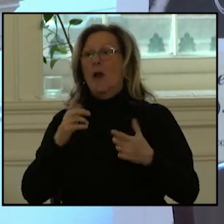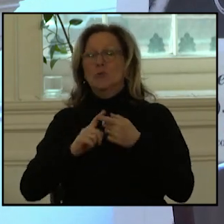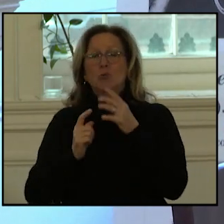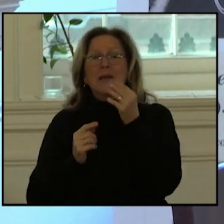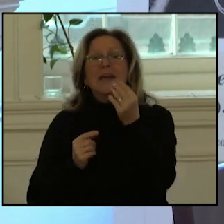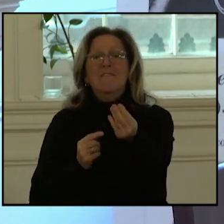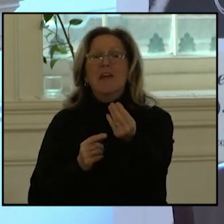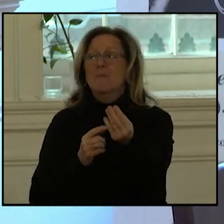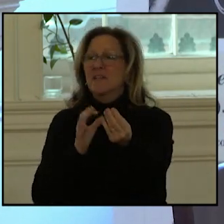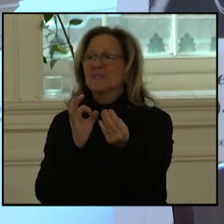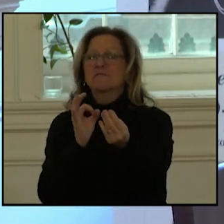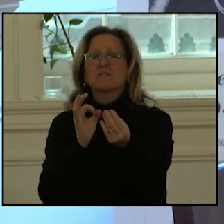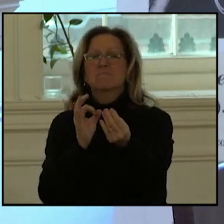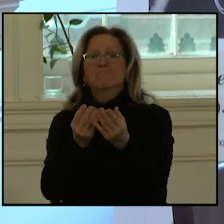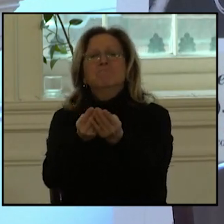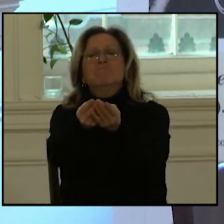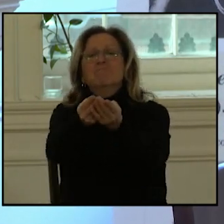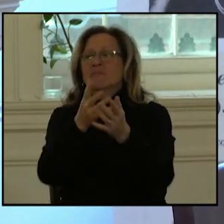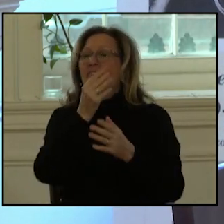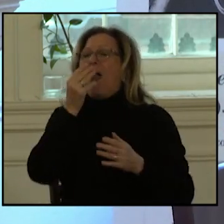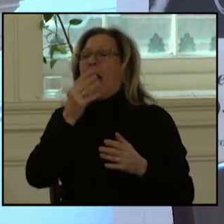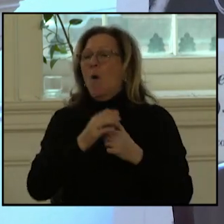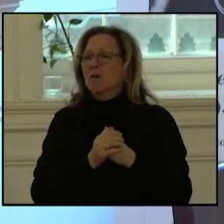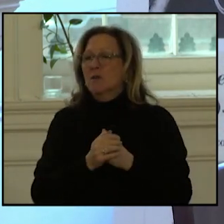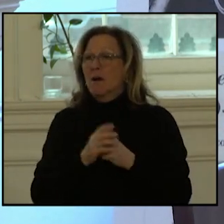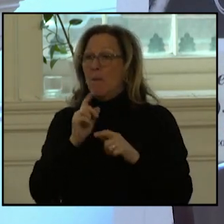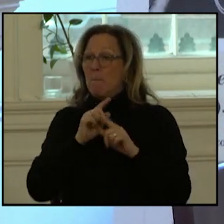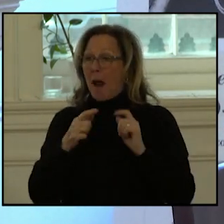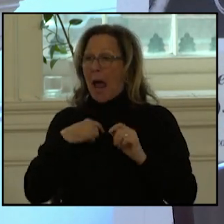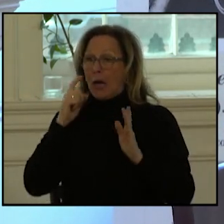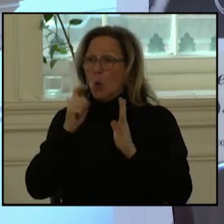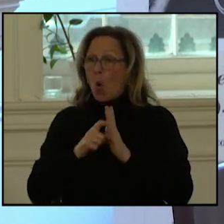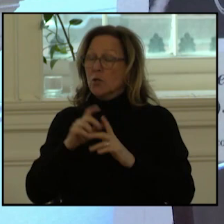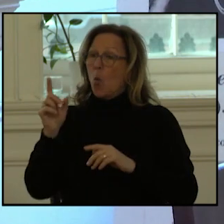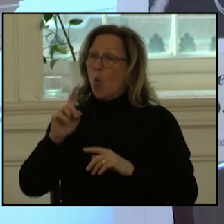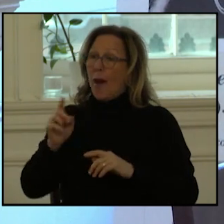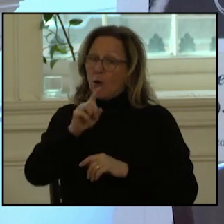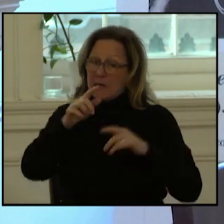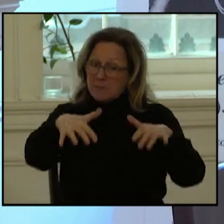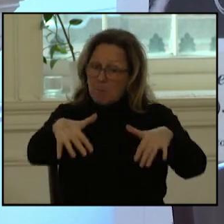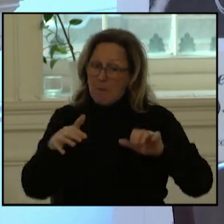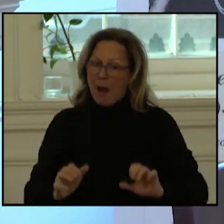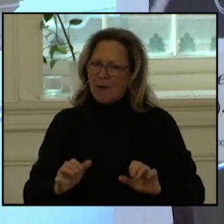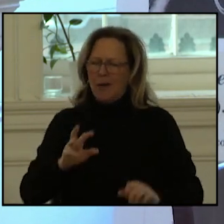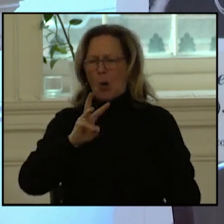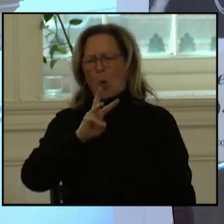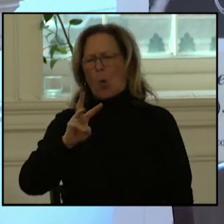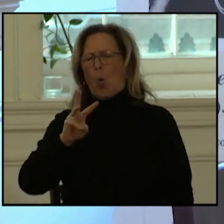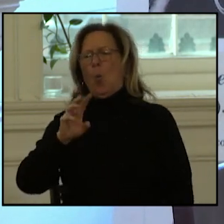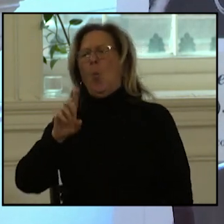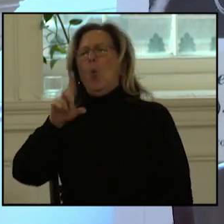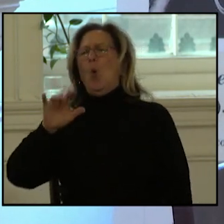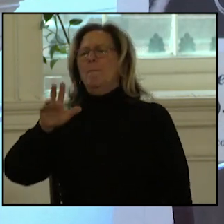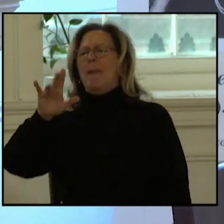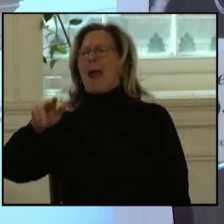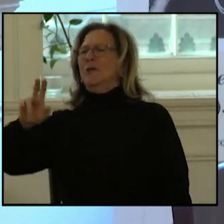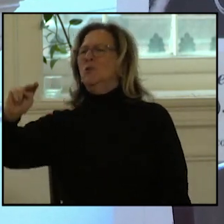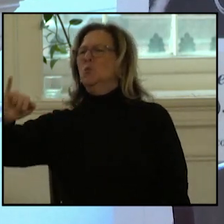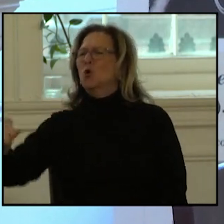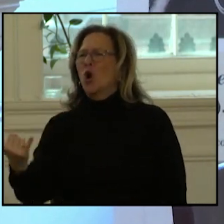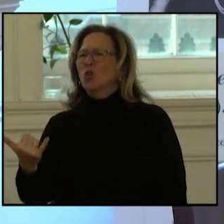I discovered that where he was buried is also now a parking lot in New Woodbury, New Jersey. It's a parking garage over where he was